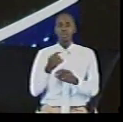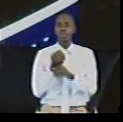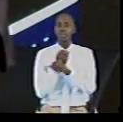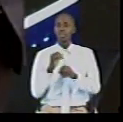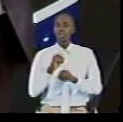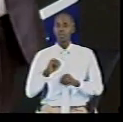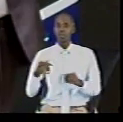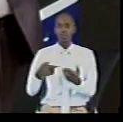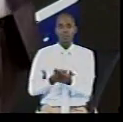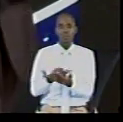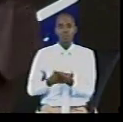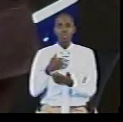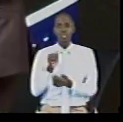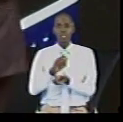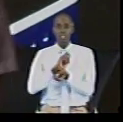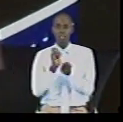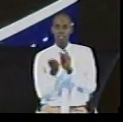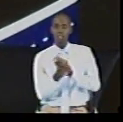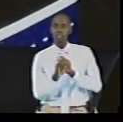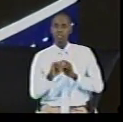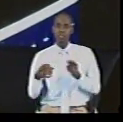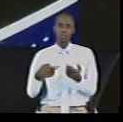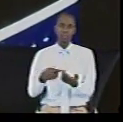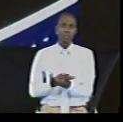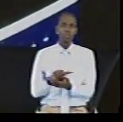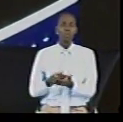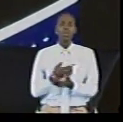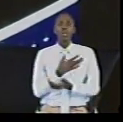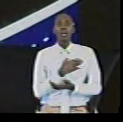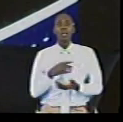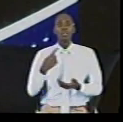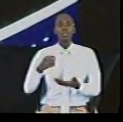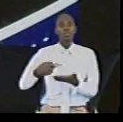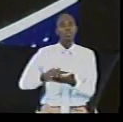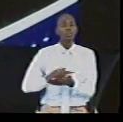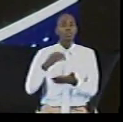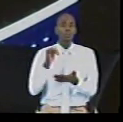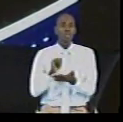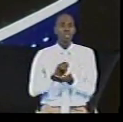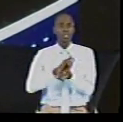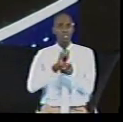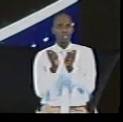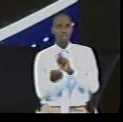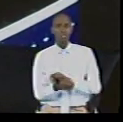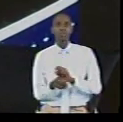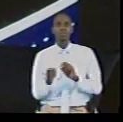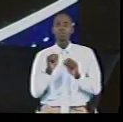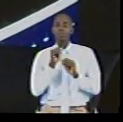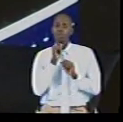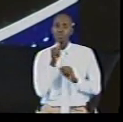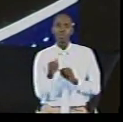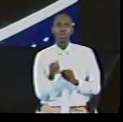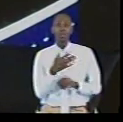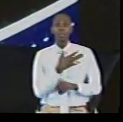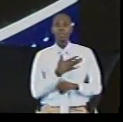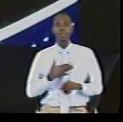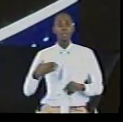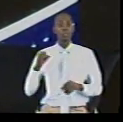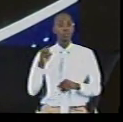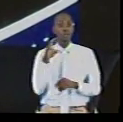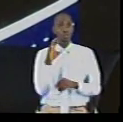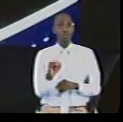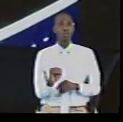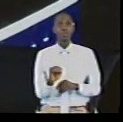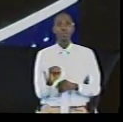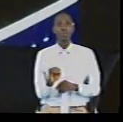the transforming gospel, and the gospel that changes not. And so those who hear